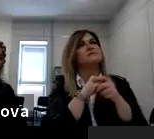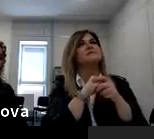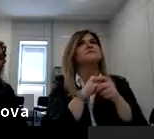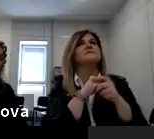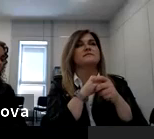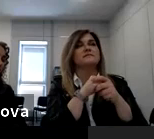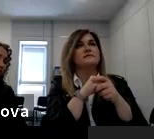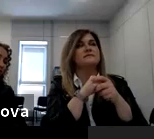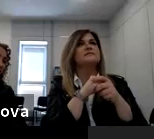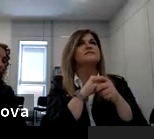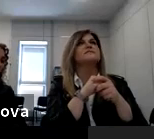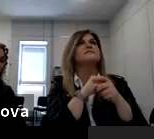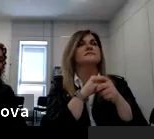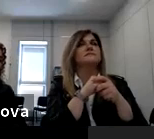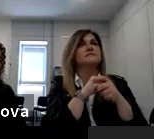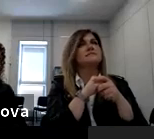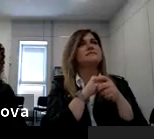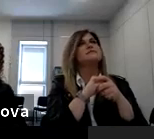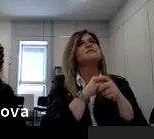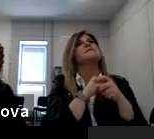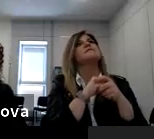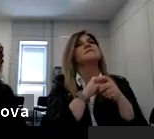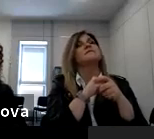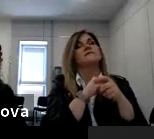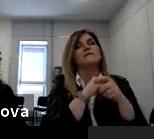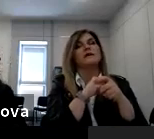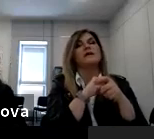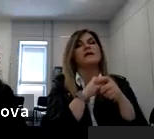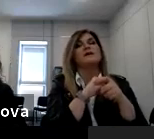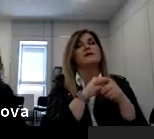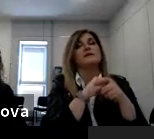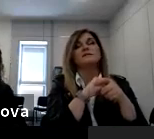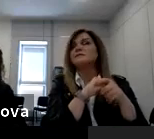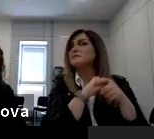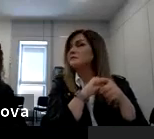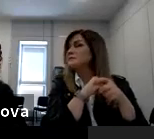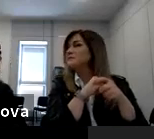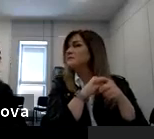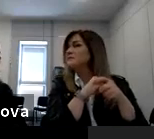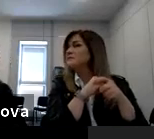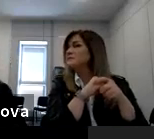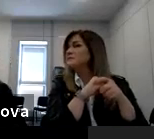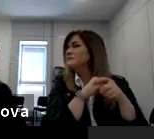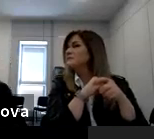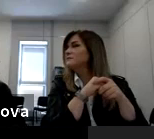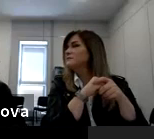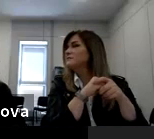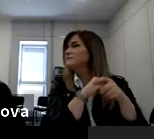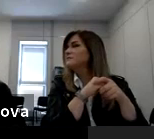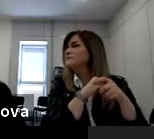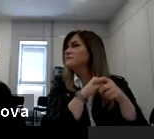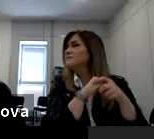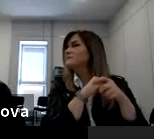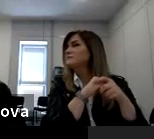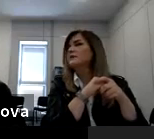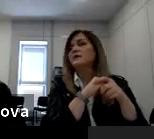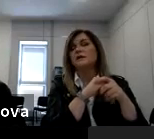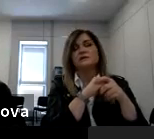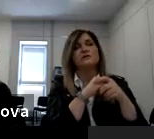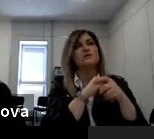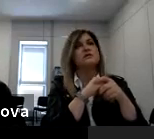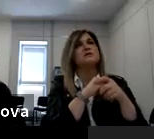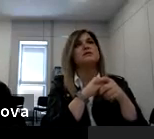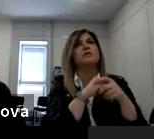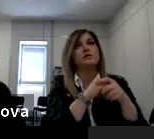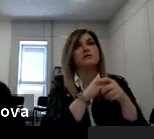will be introduced to you. I hope some of these fixtures will be in this year.